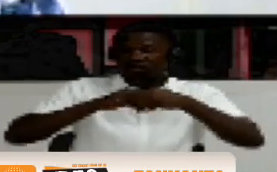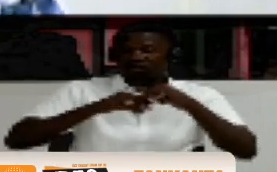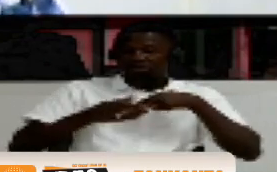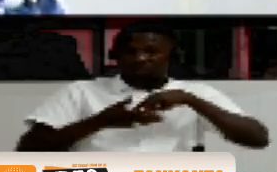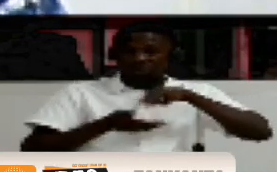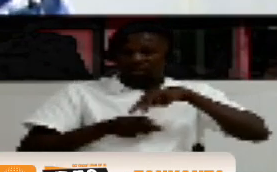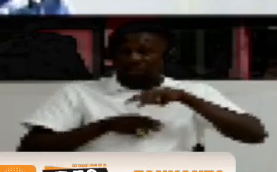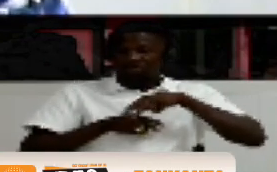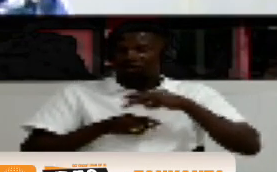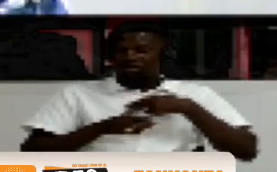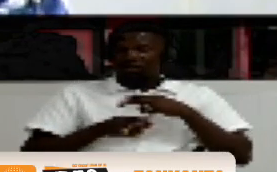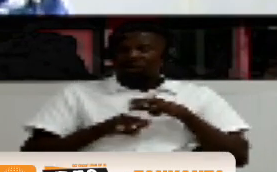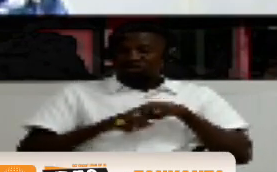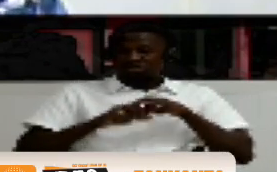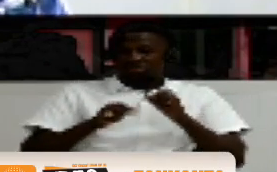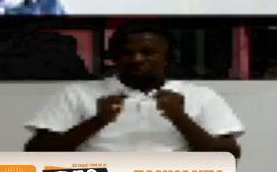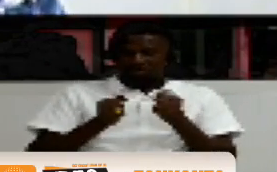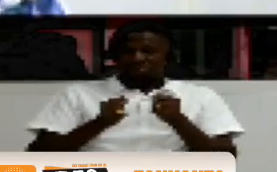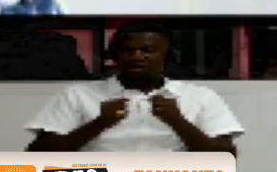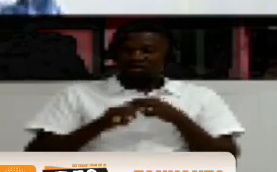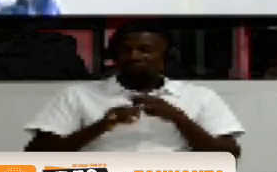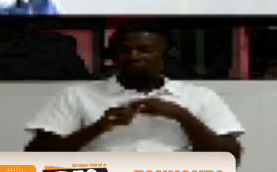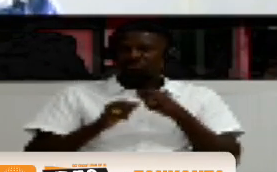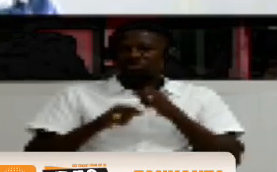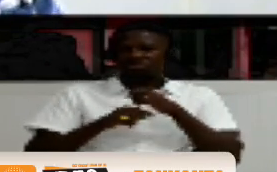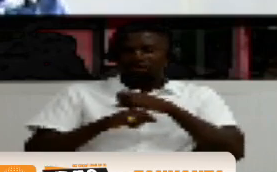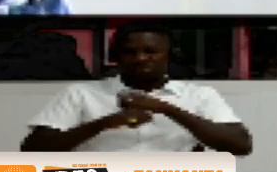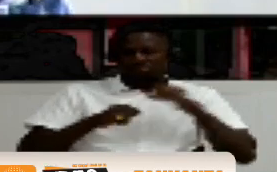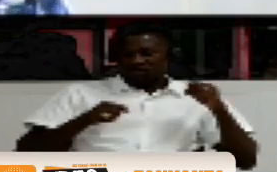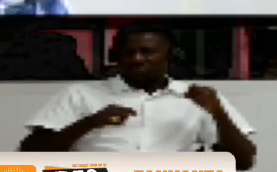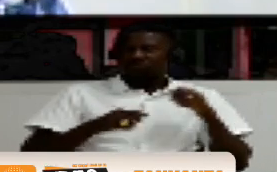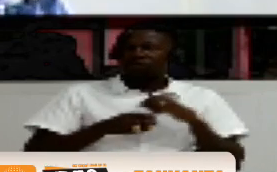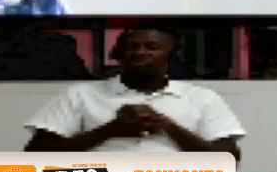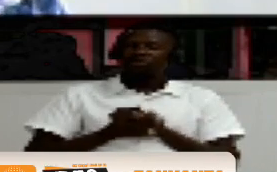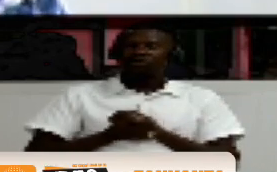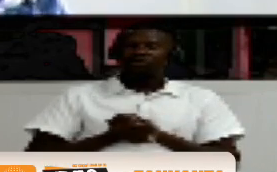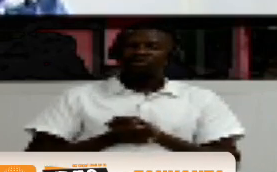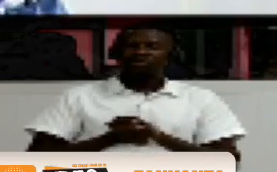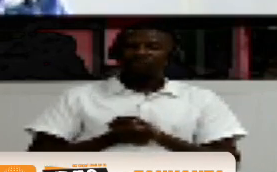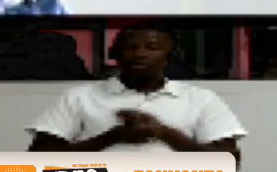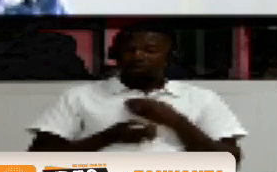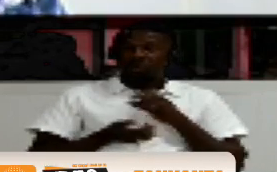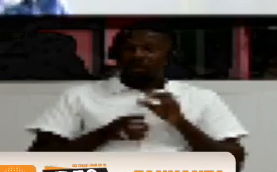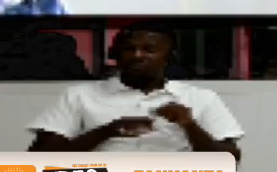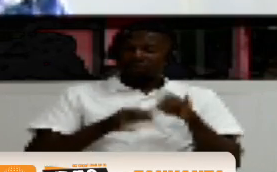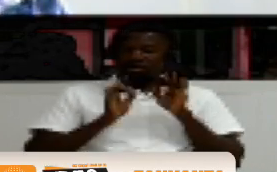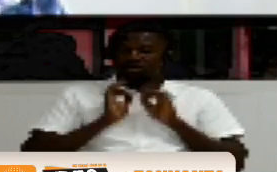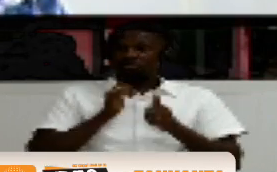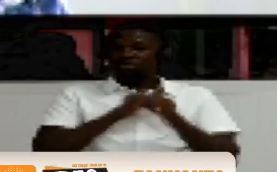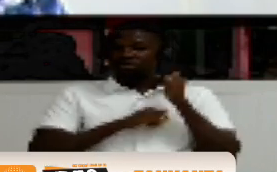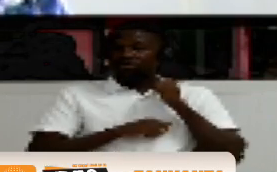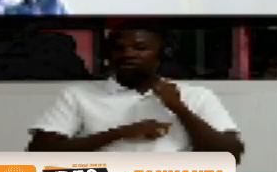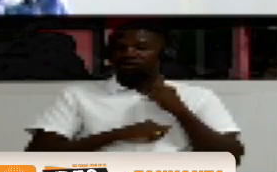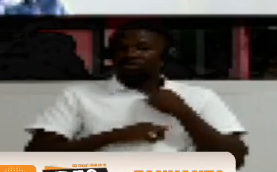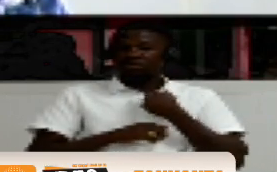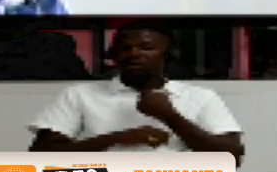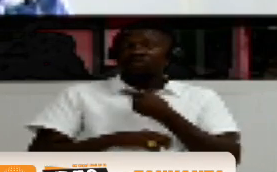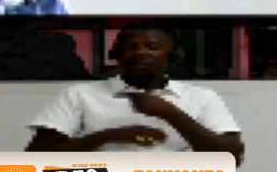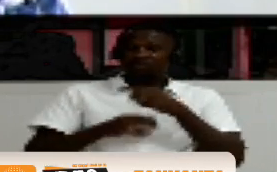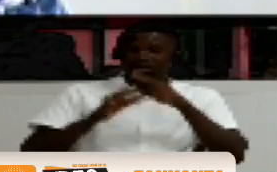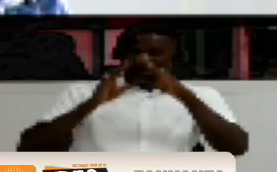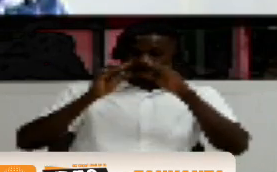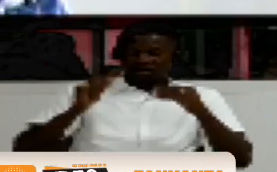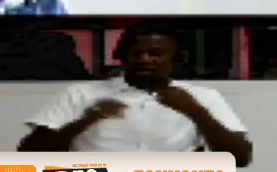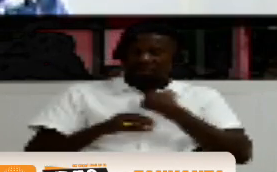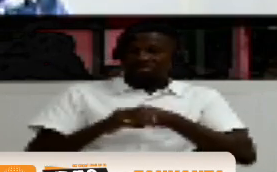already the bone has healed and it was supposed to be removed, so I have to be taken back to the theater again and